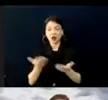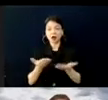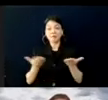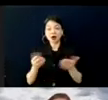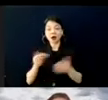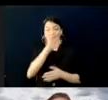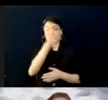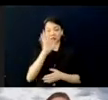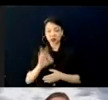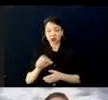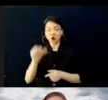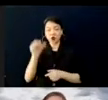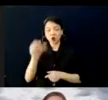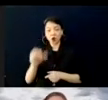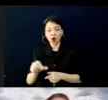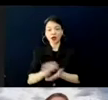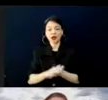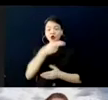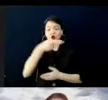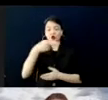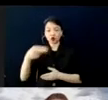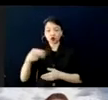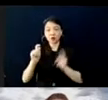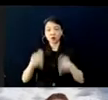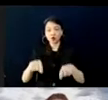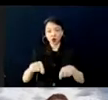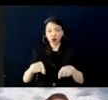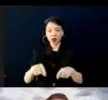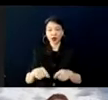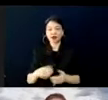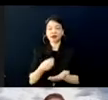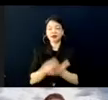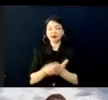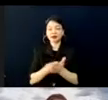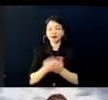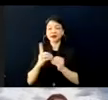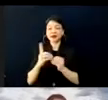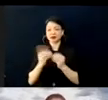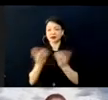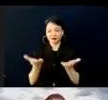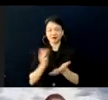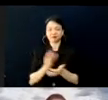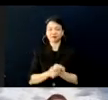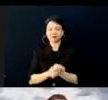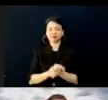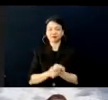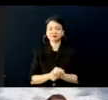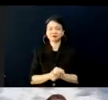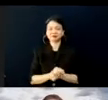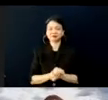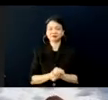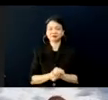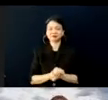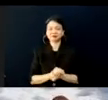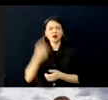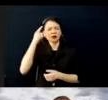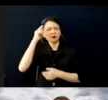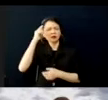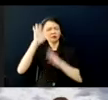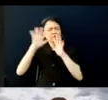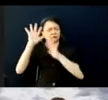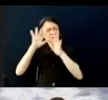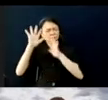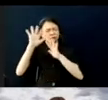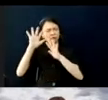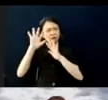of the 2018 Financial Inclusion Insight Survey, because that's what we're drawing the data from. So don't think about now, think about a year and a half ago.